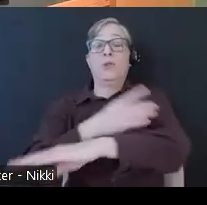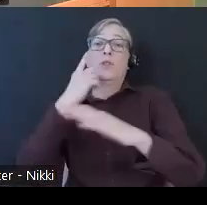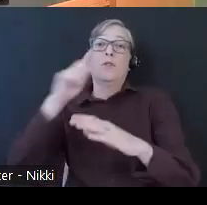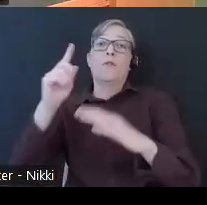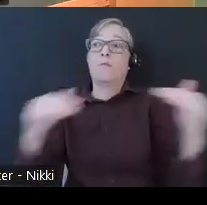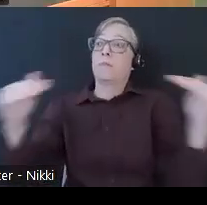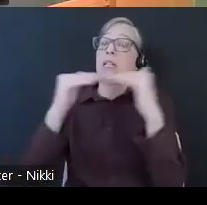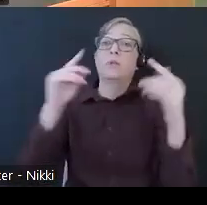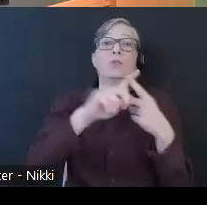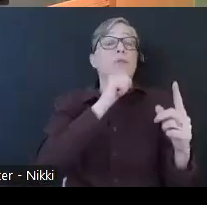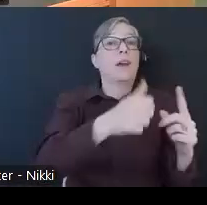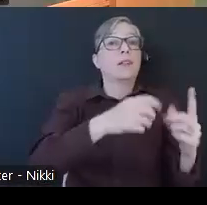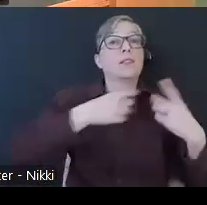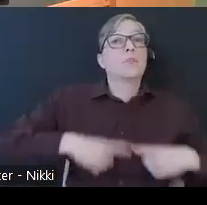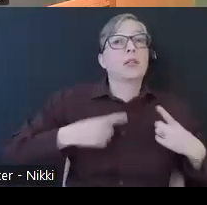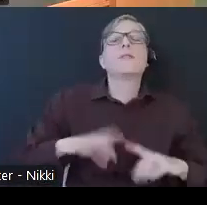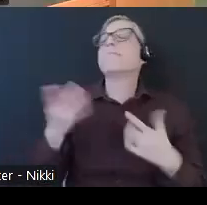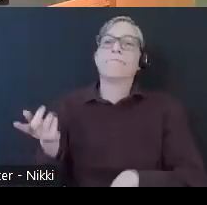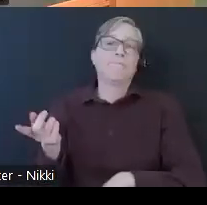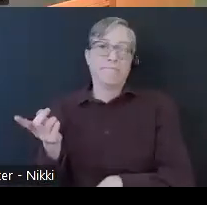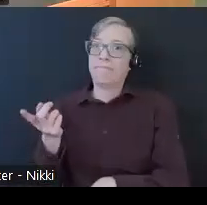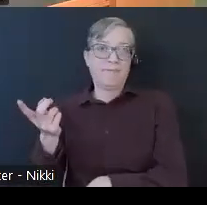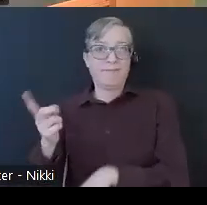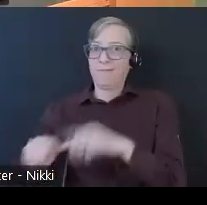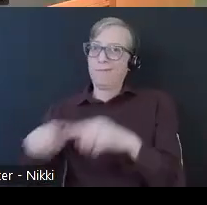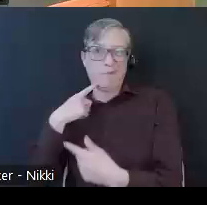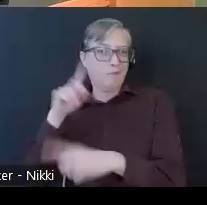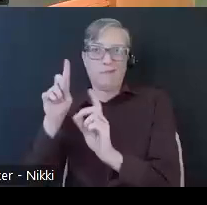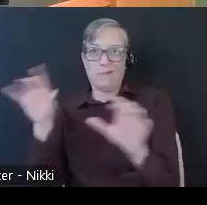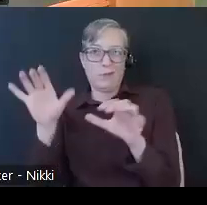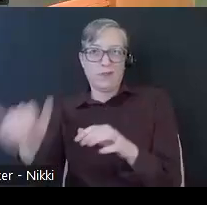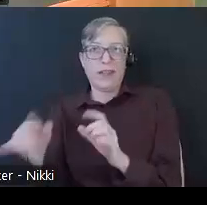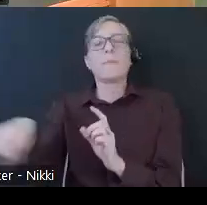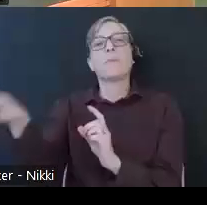we recruited in the hospital and followed up as outpatients.